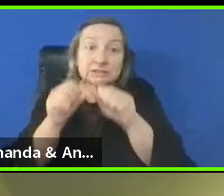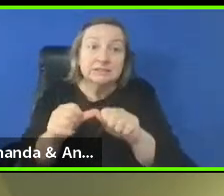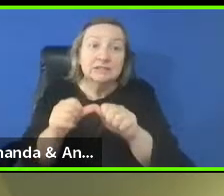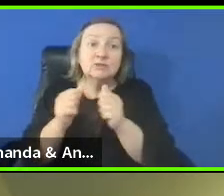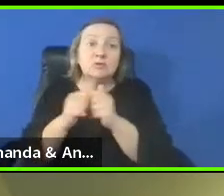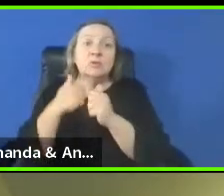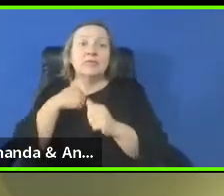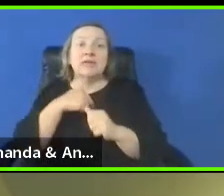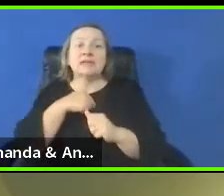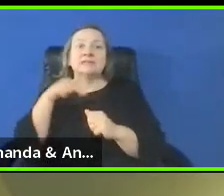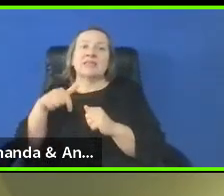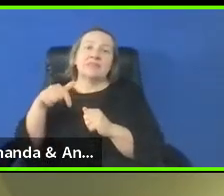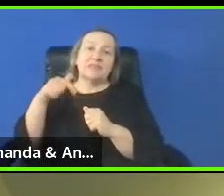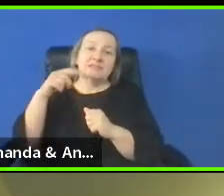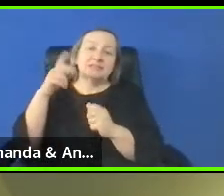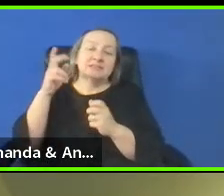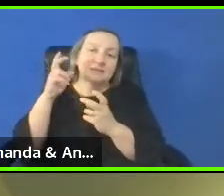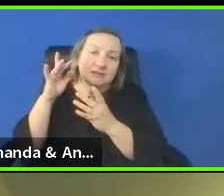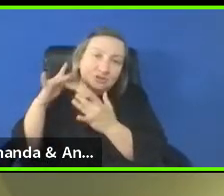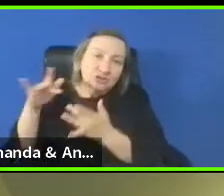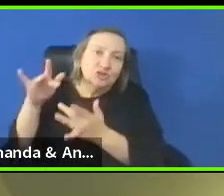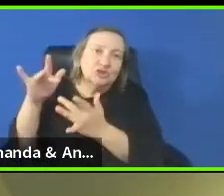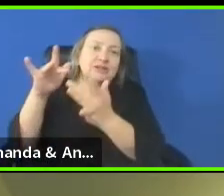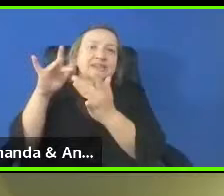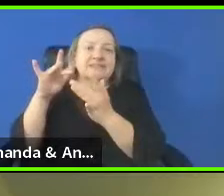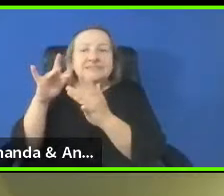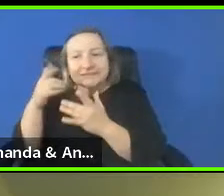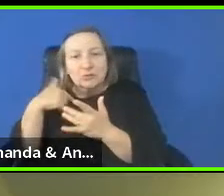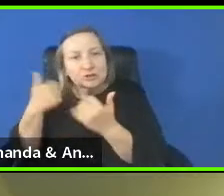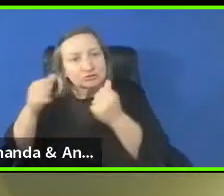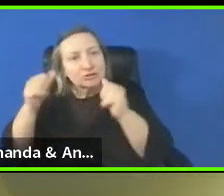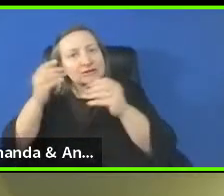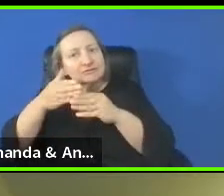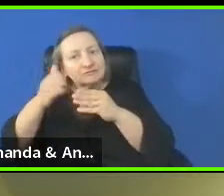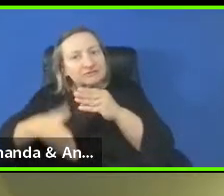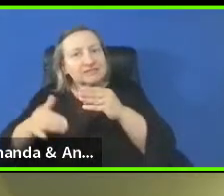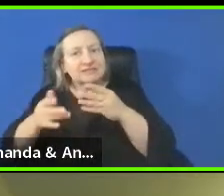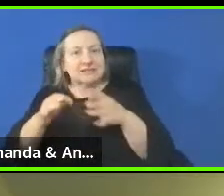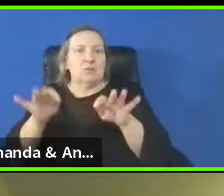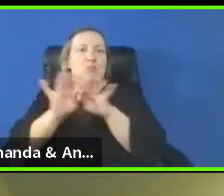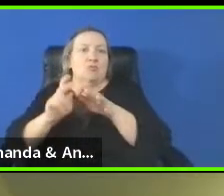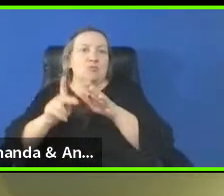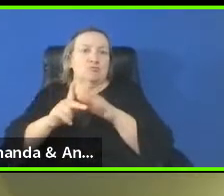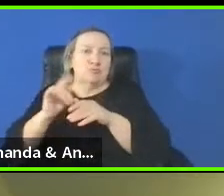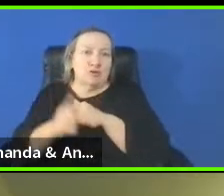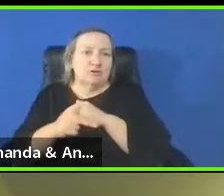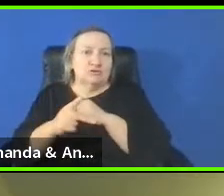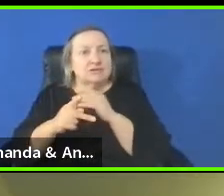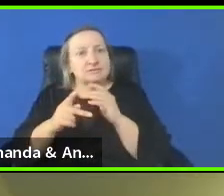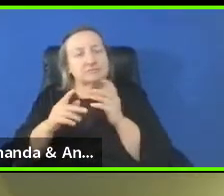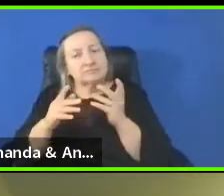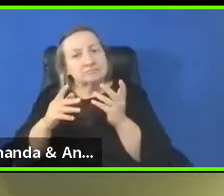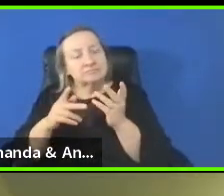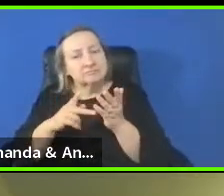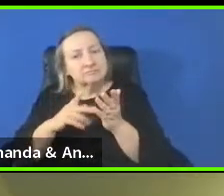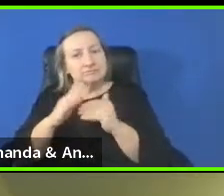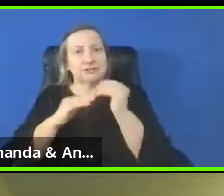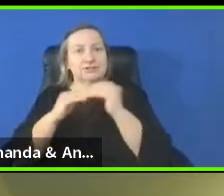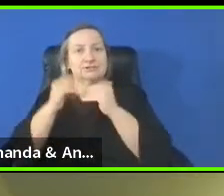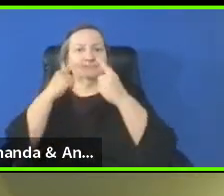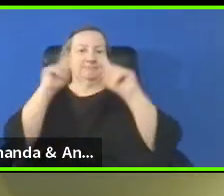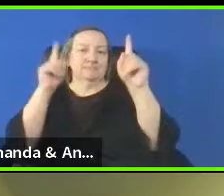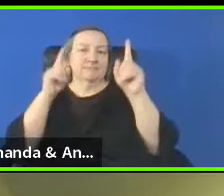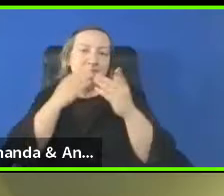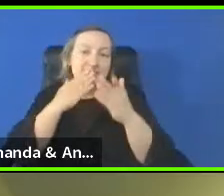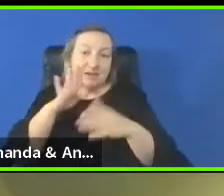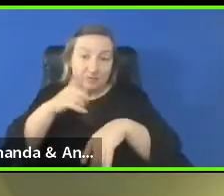on this journey as we try and get this important project built. So just want to thank you for your time and